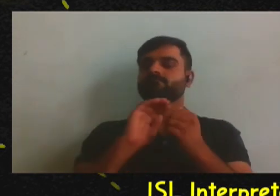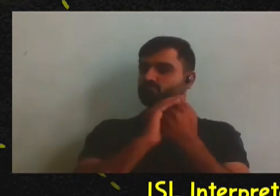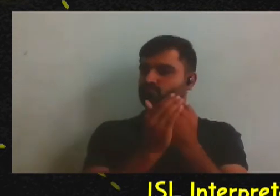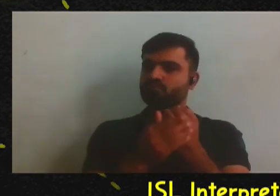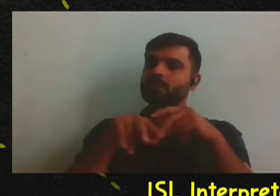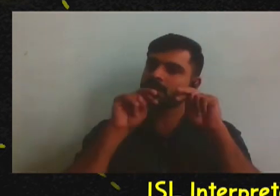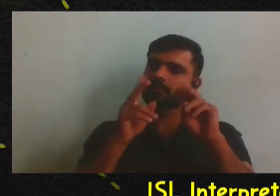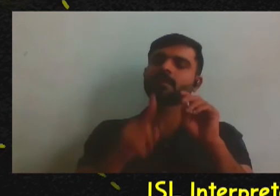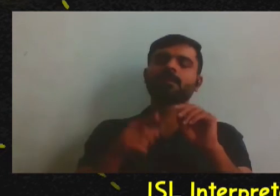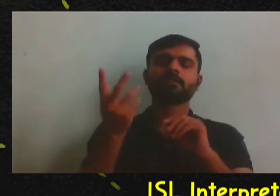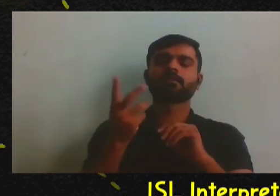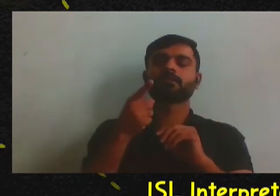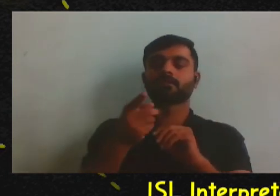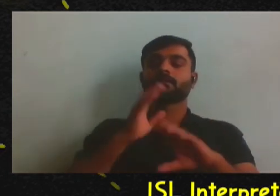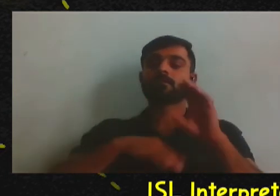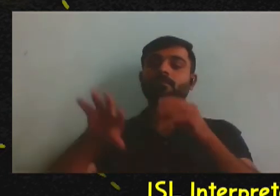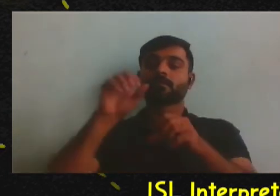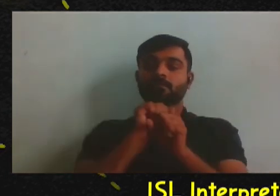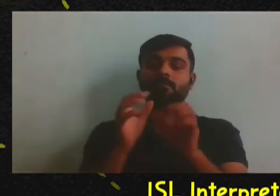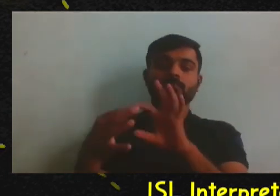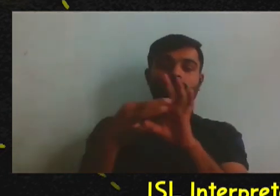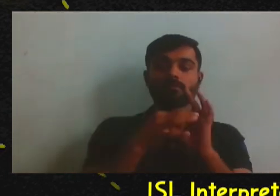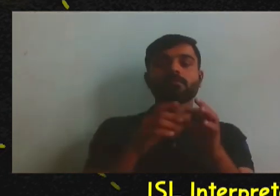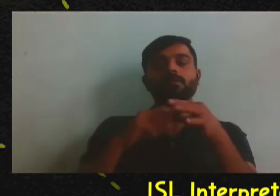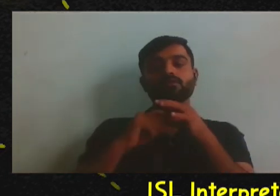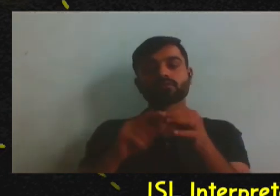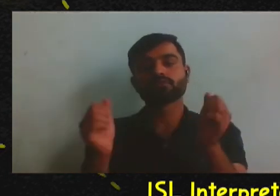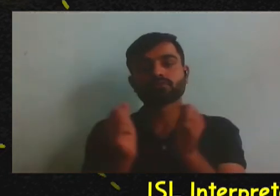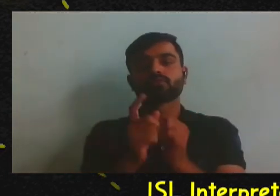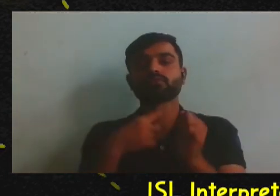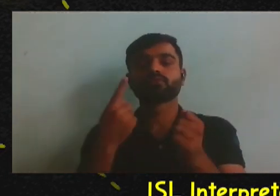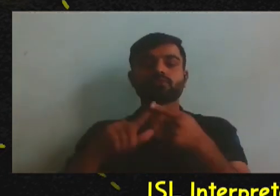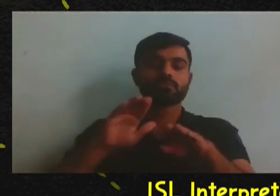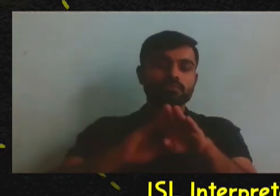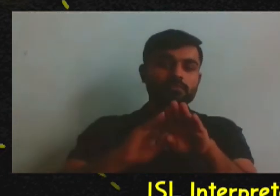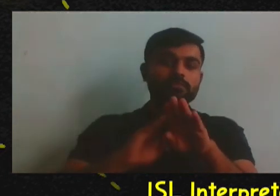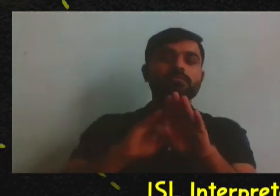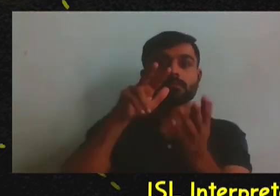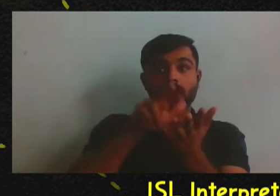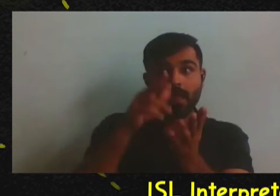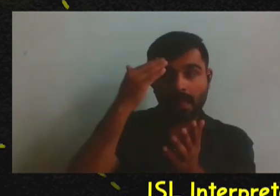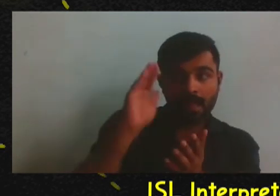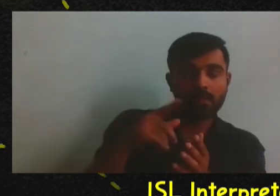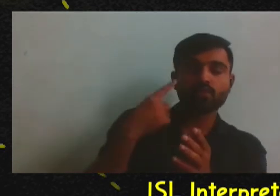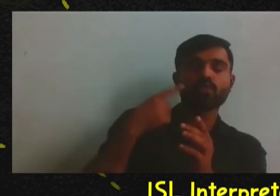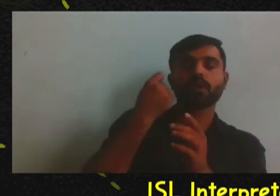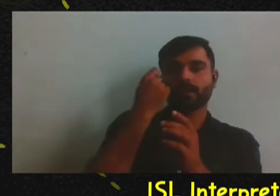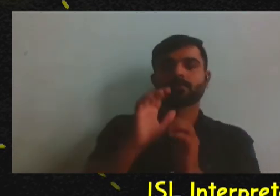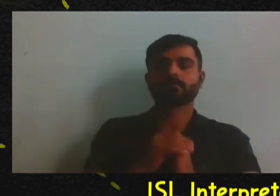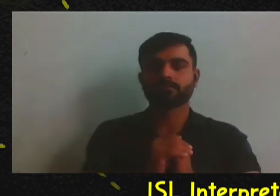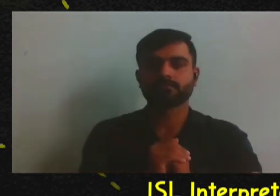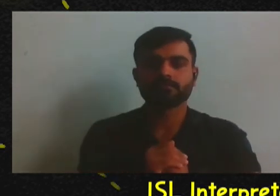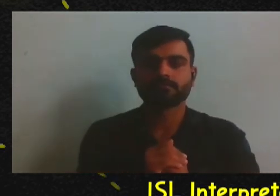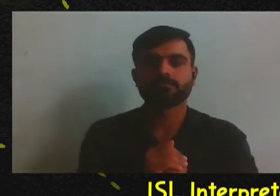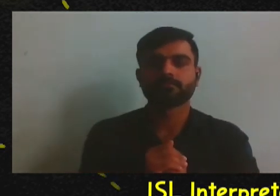necessary, because it's part of your community. You're dealing with somebody whose journey you recognize and understand. But